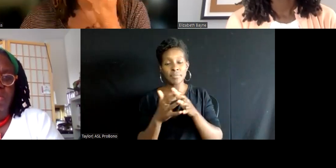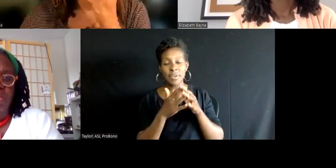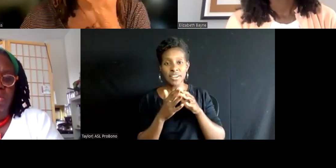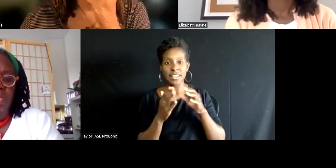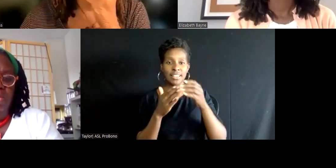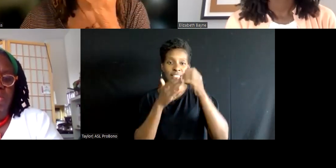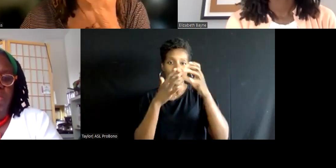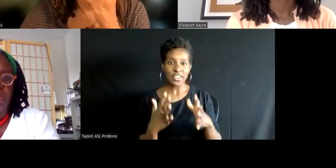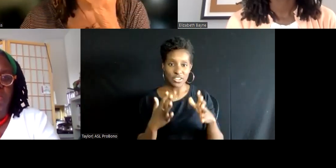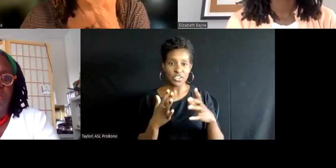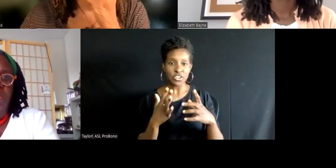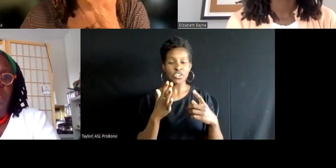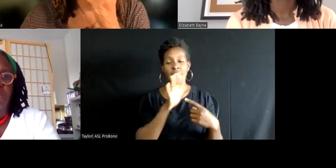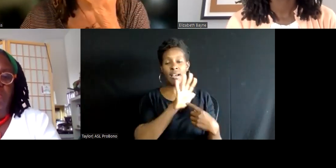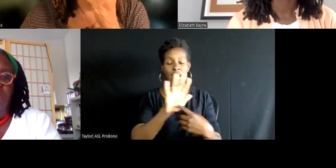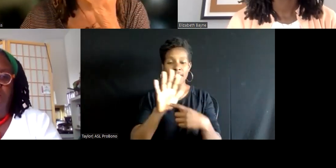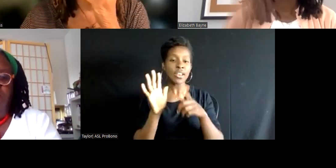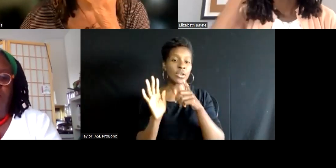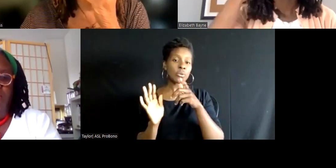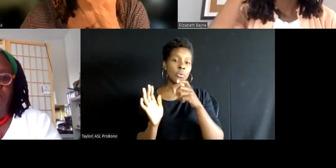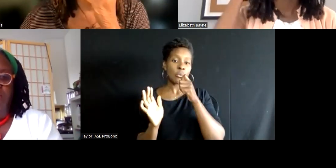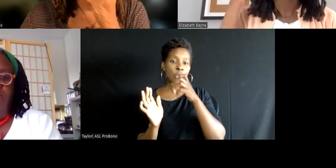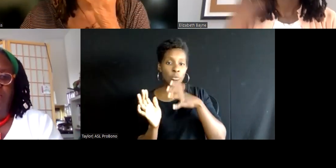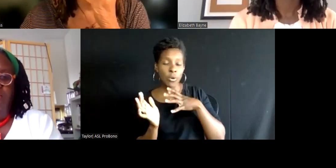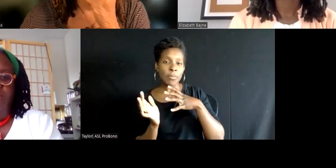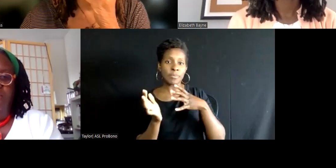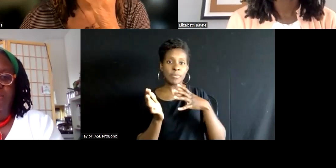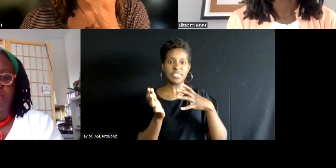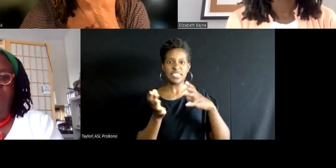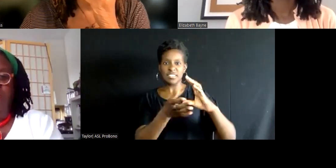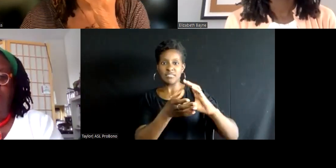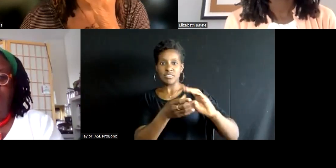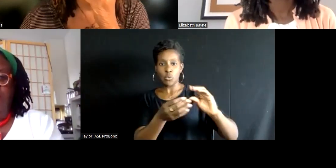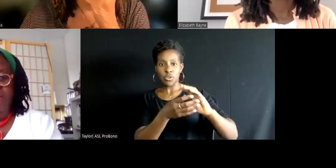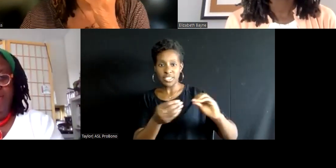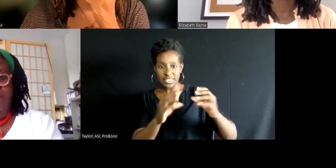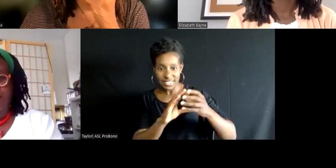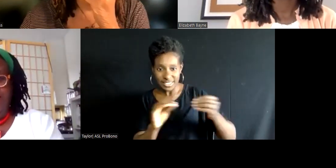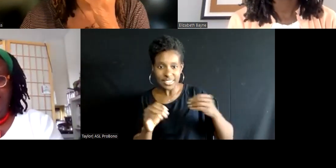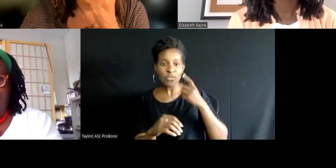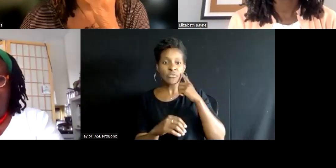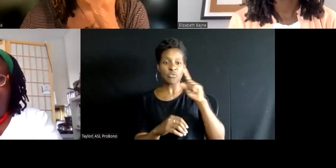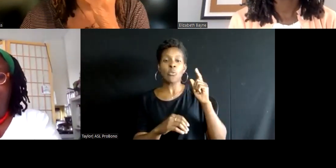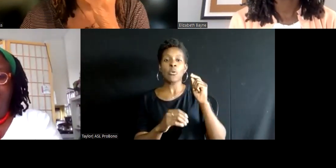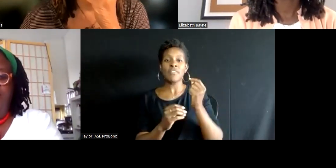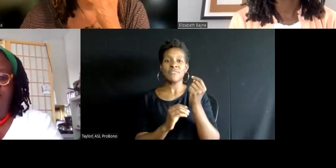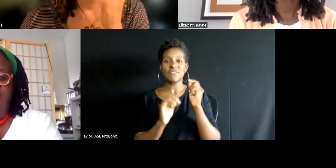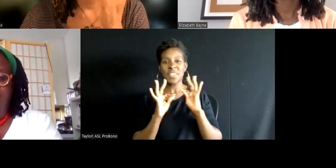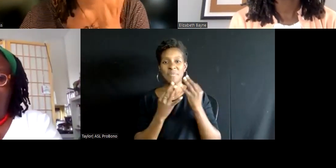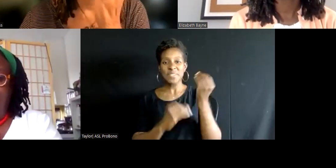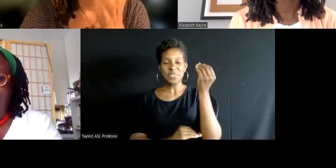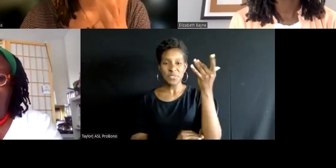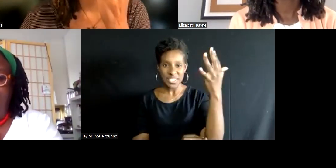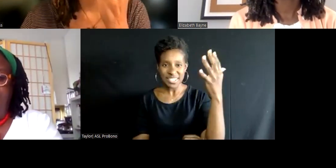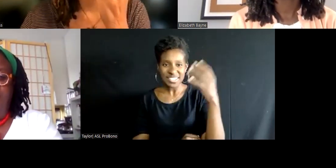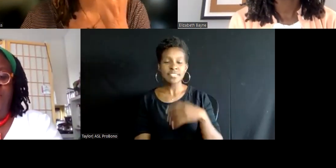women's voice with Talking Book, African World News, Family Tree, Some of Us Are Brave, and Liberated Sisters